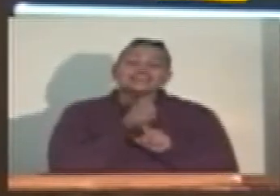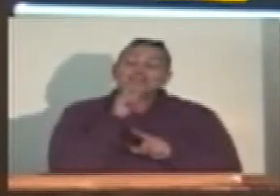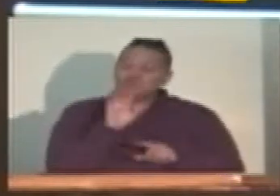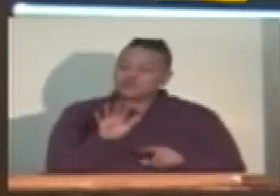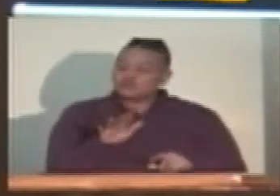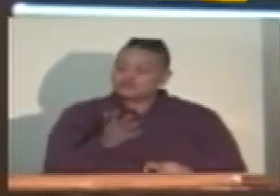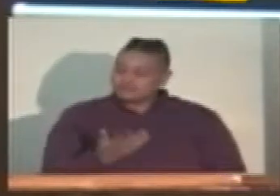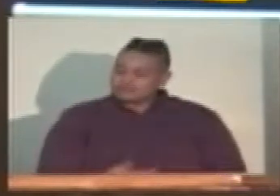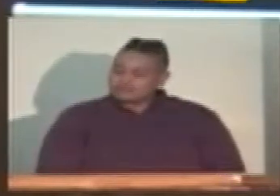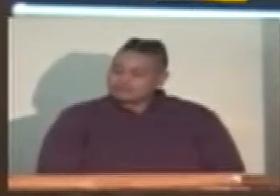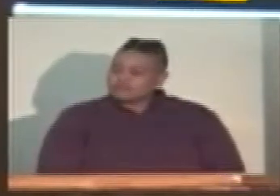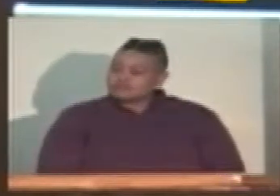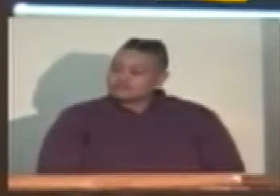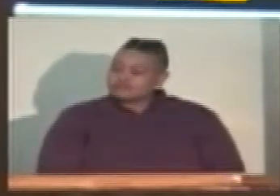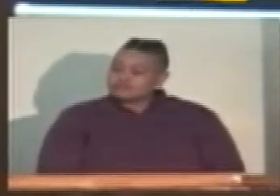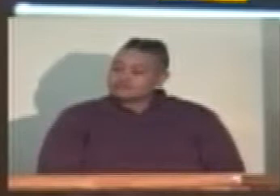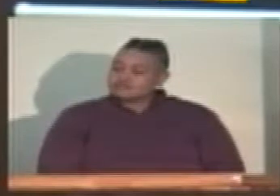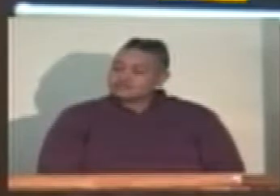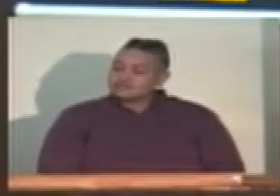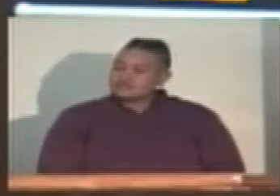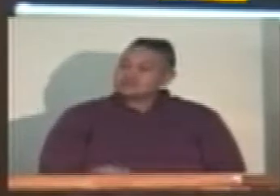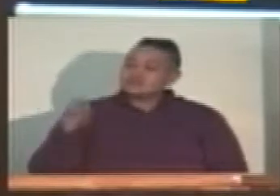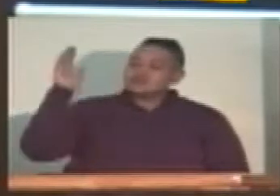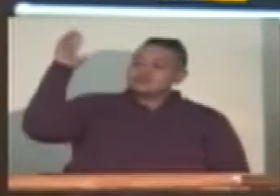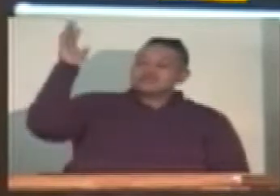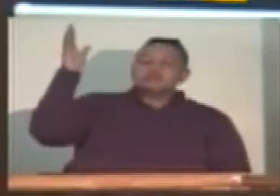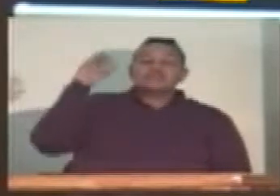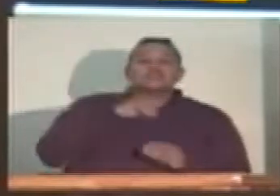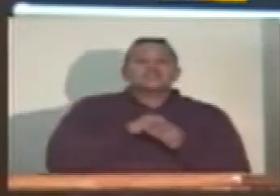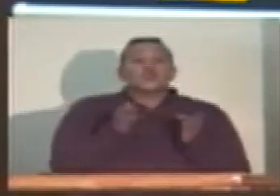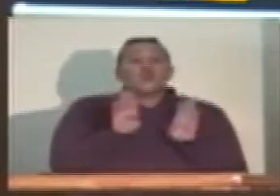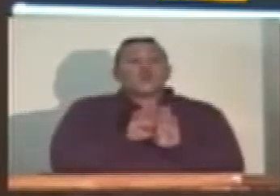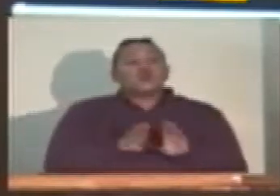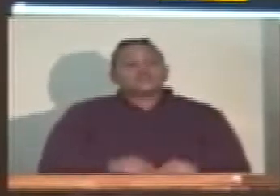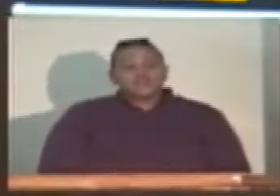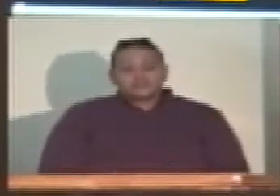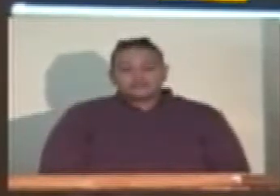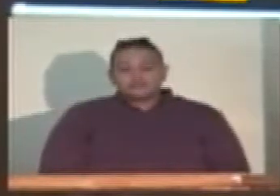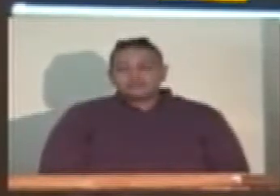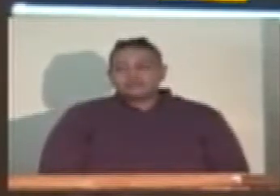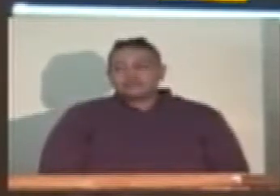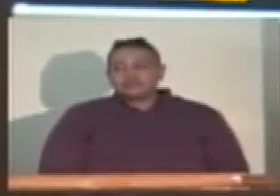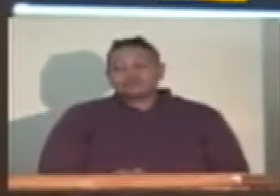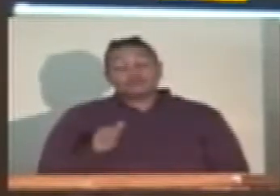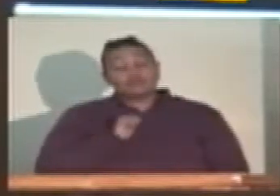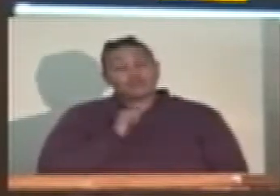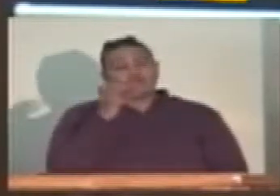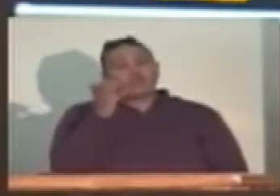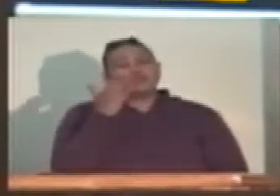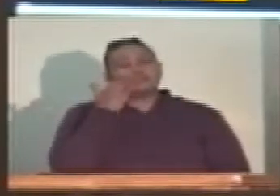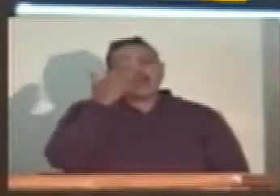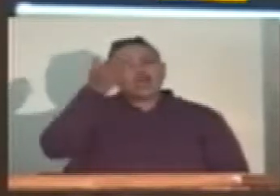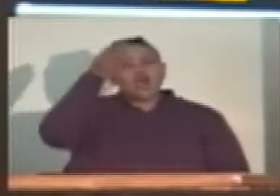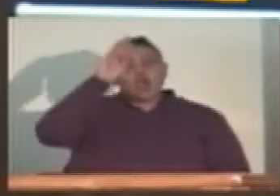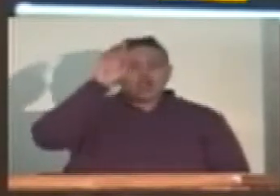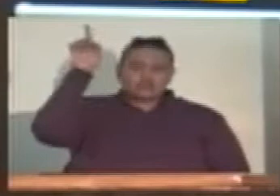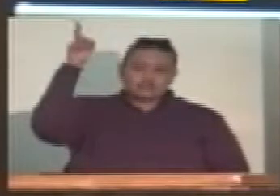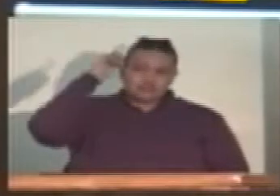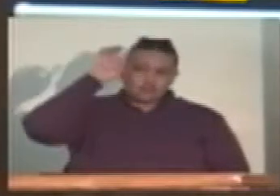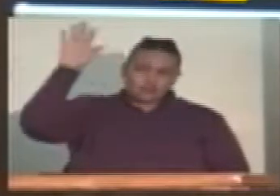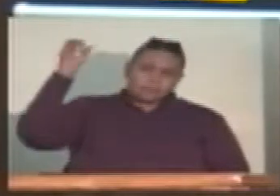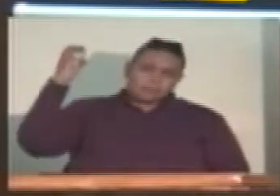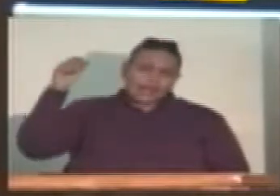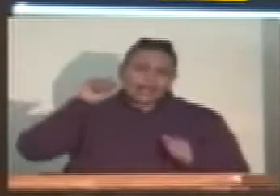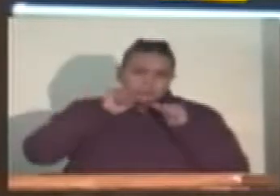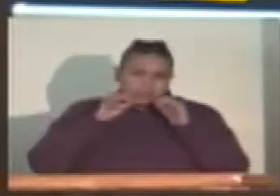sentence line. Mr. Speaker, in closing, I want to thank God for his